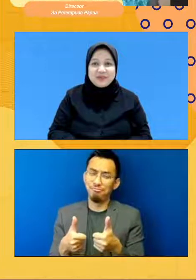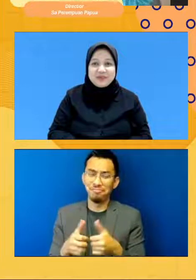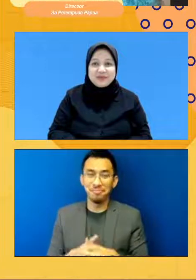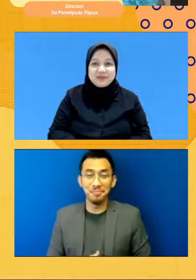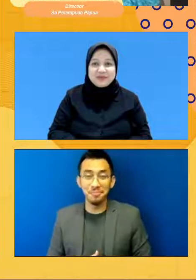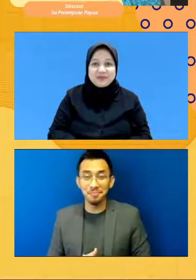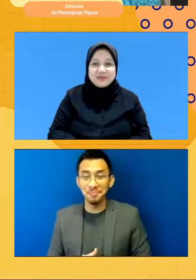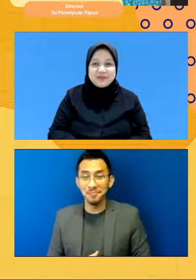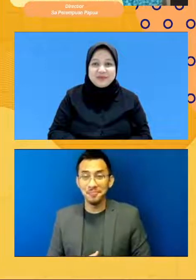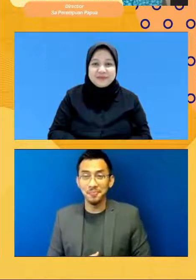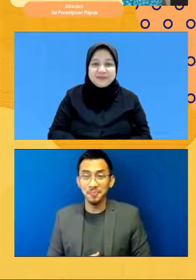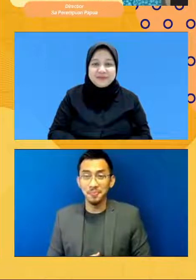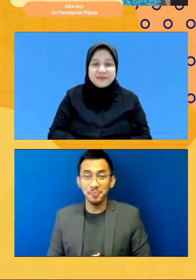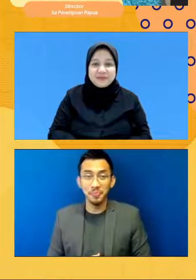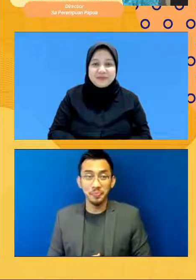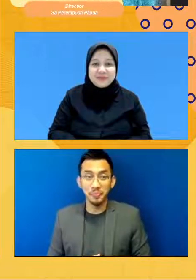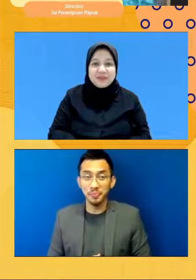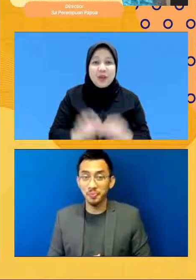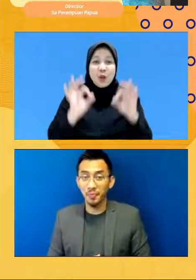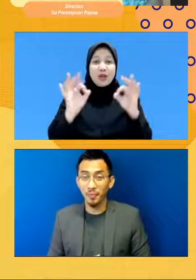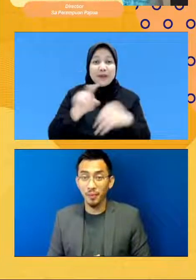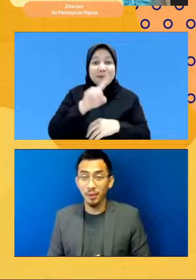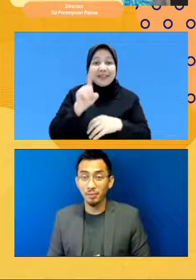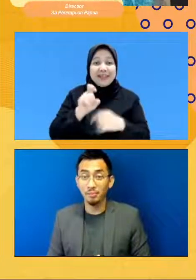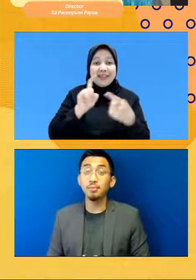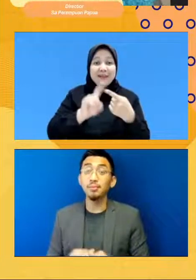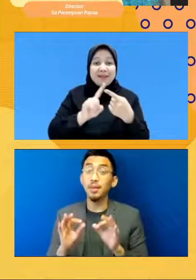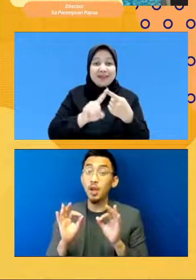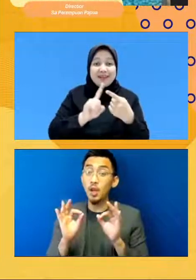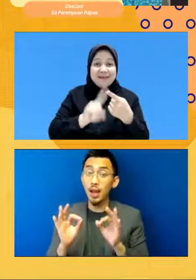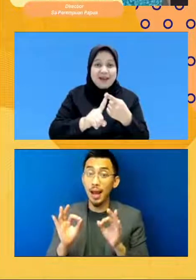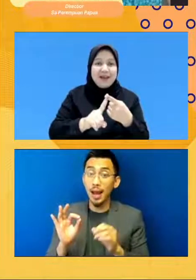Question number 1. Why is digital safety important?